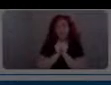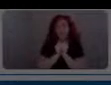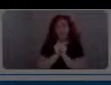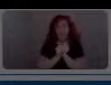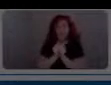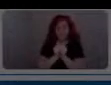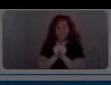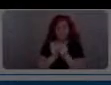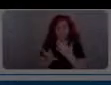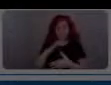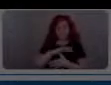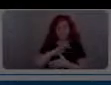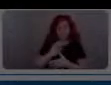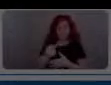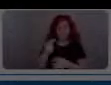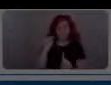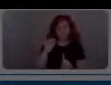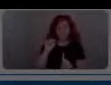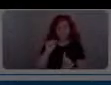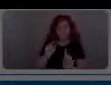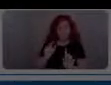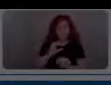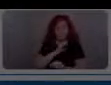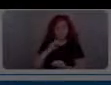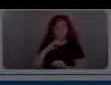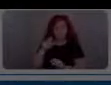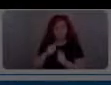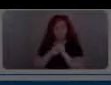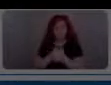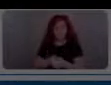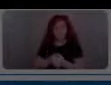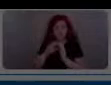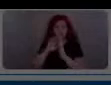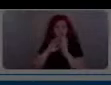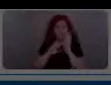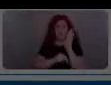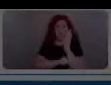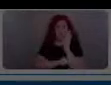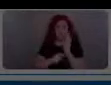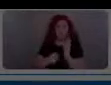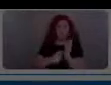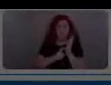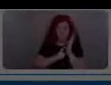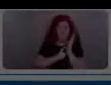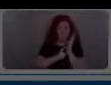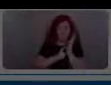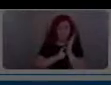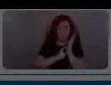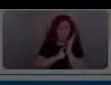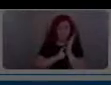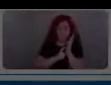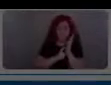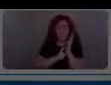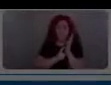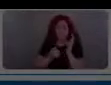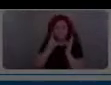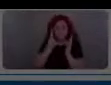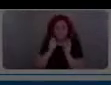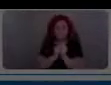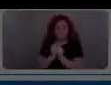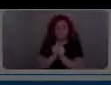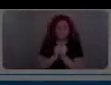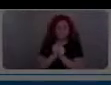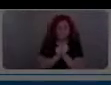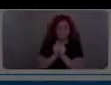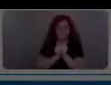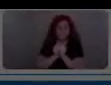and i think that the commission should follow the the constitutional mandate uh because the competitiveness is